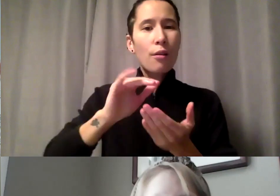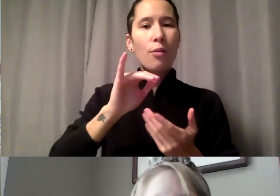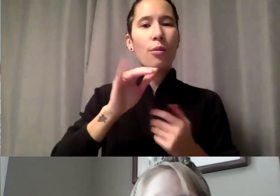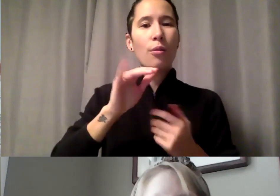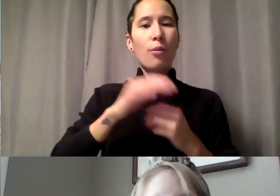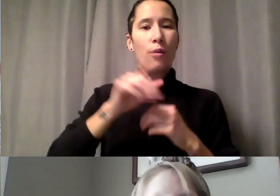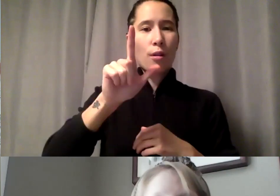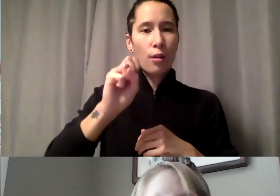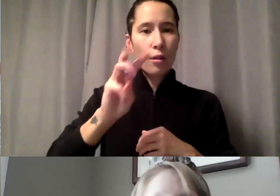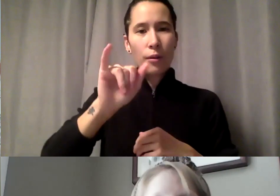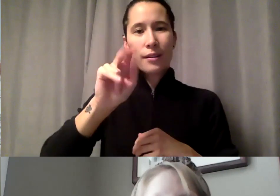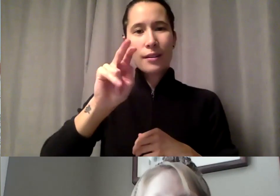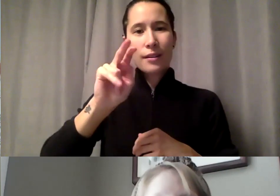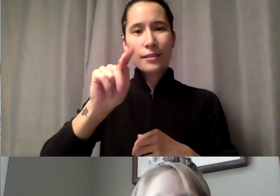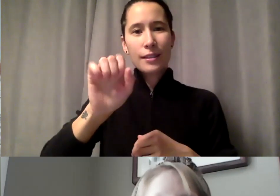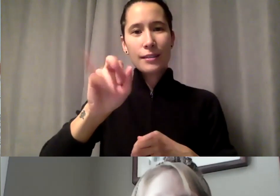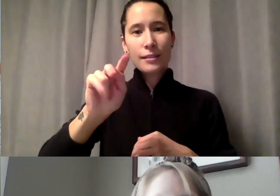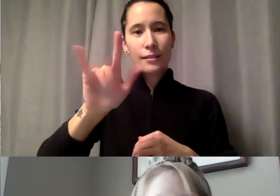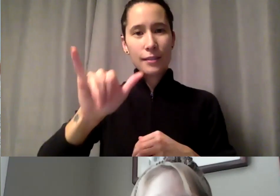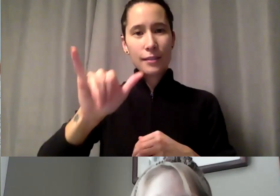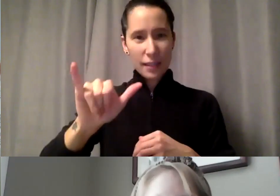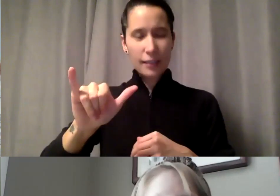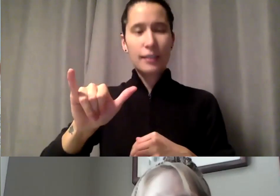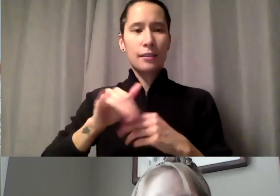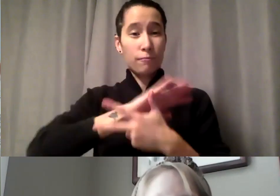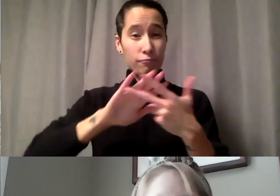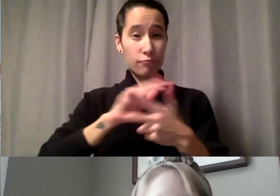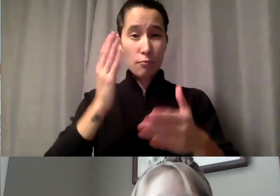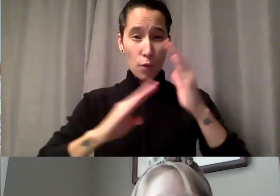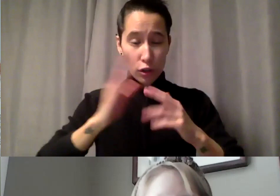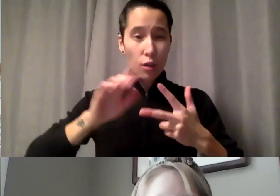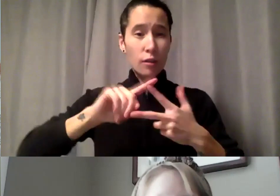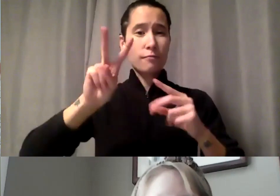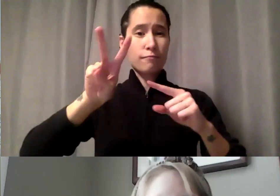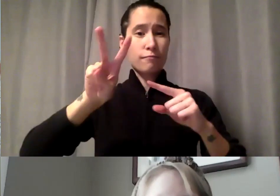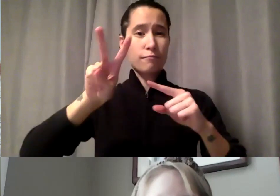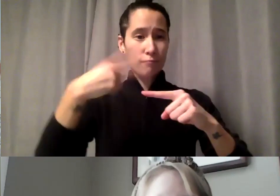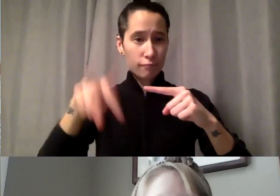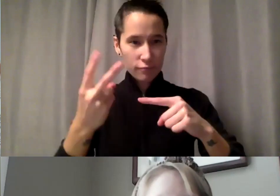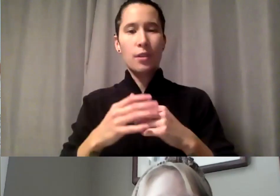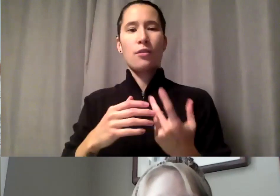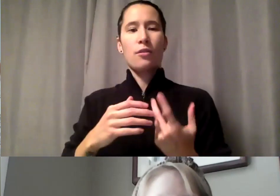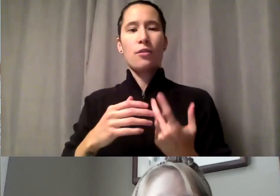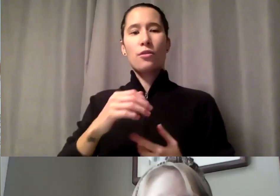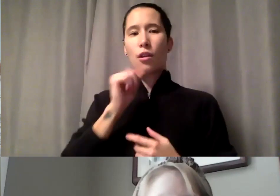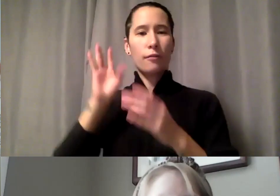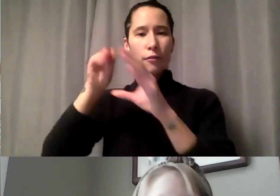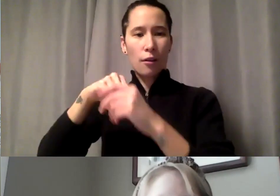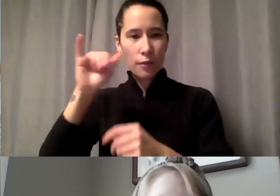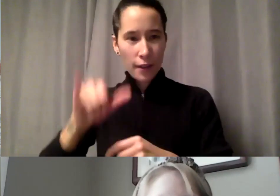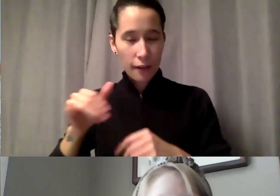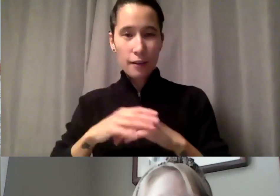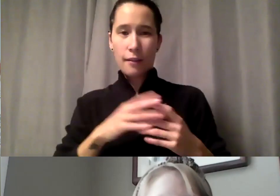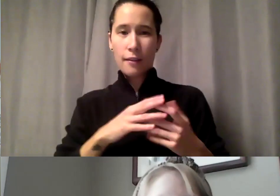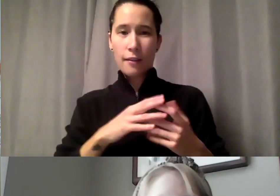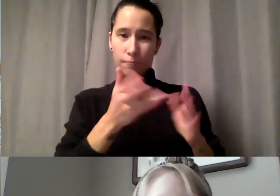guidelines, that martial arts and gymnastics, that they aren't part of those guidance, and that they fall under the sport part